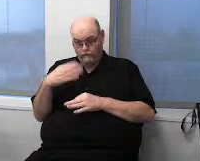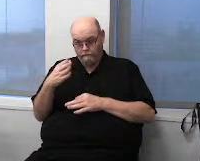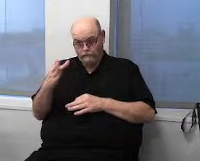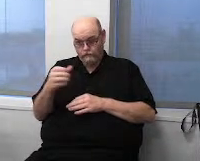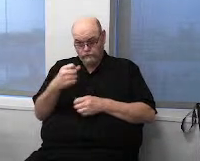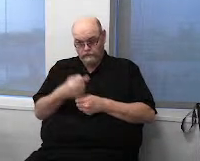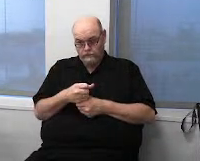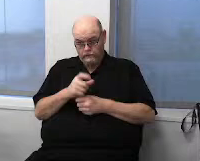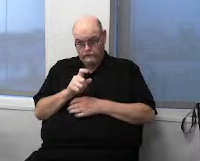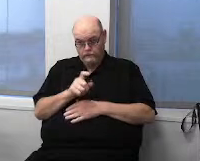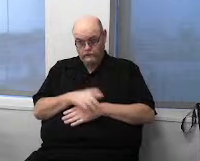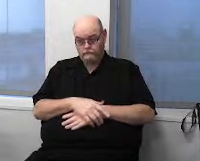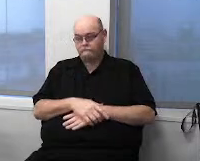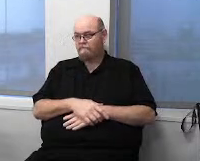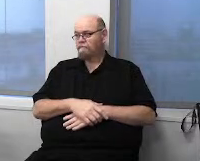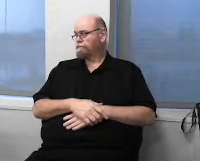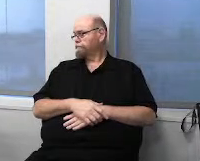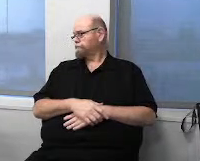deferred to a future year?